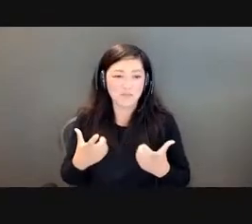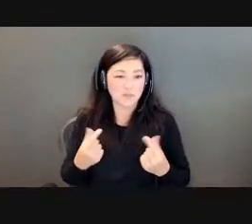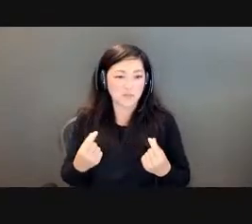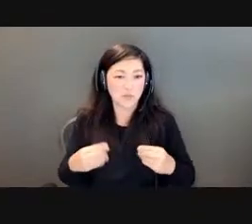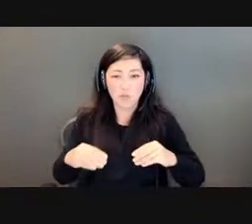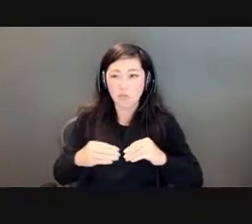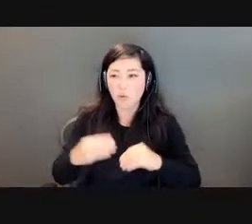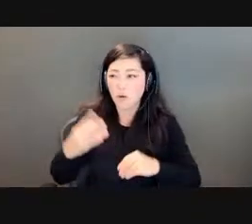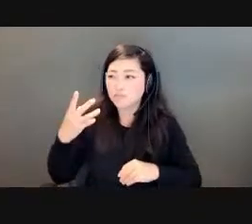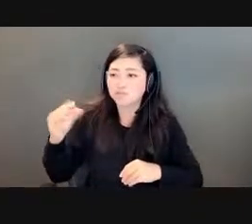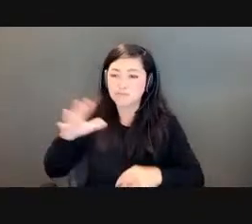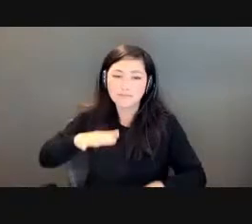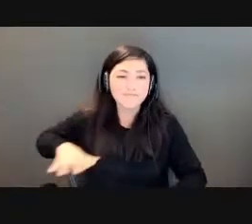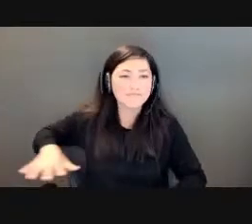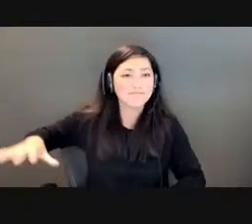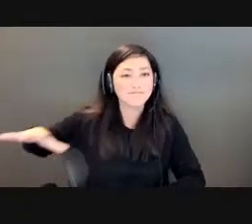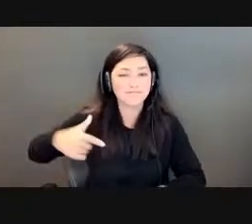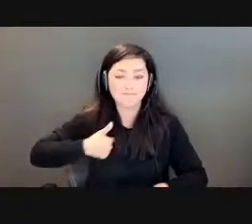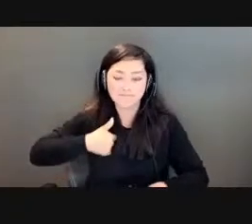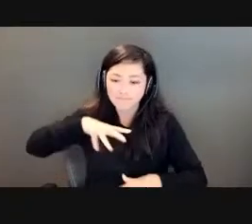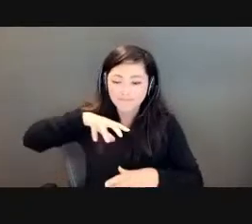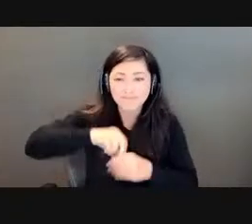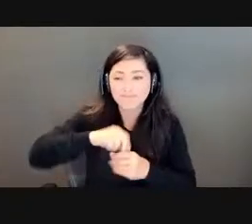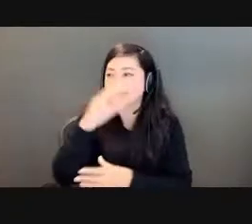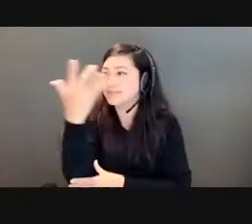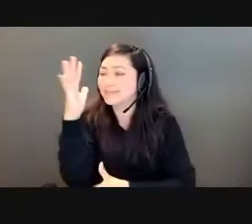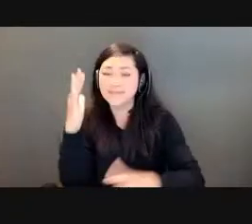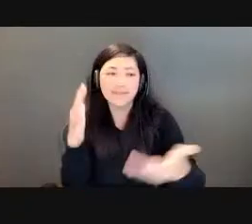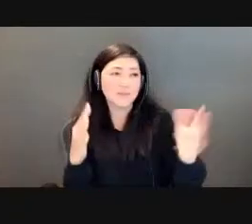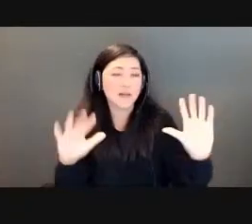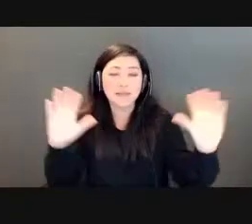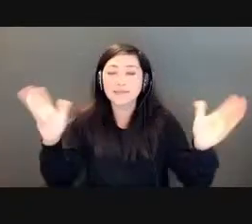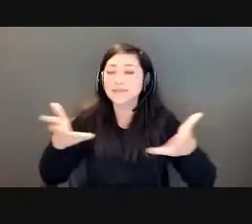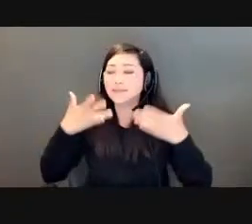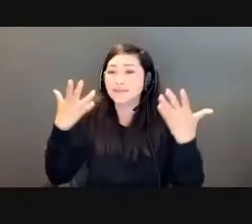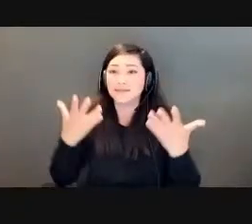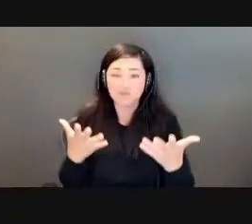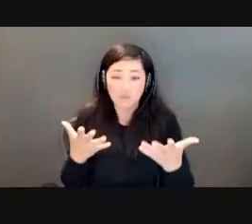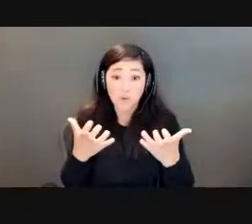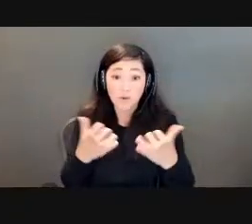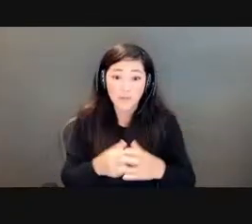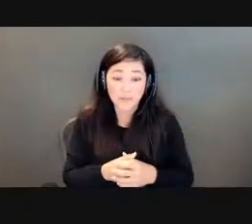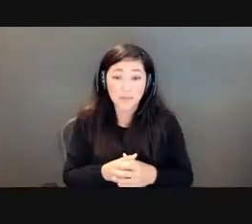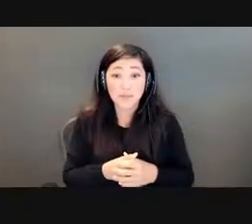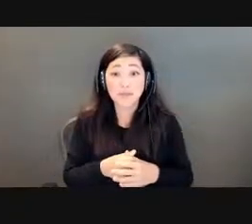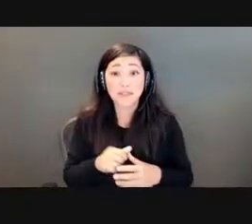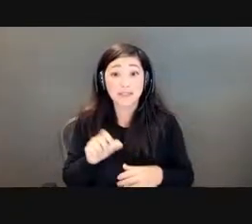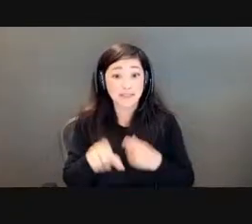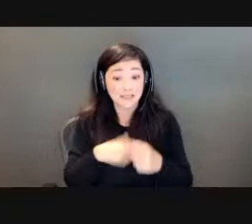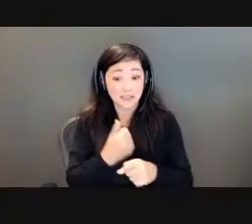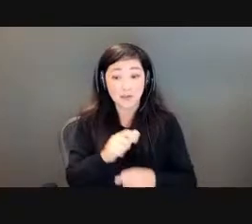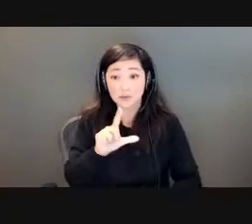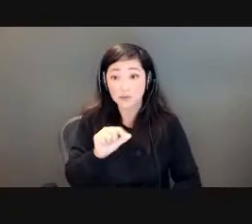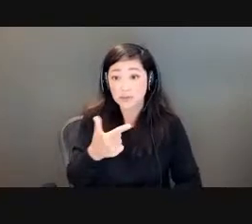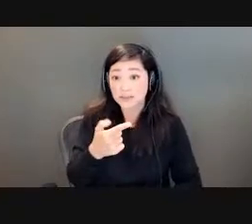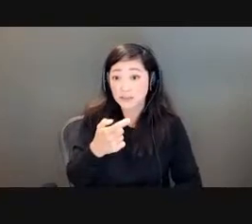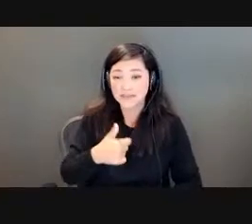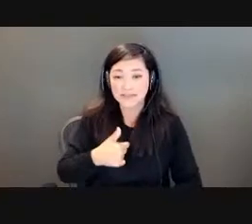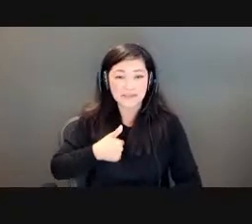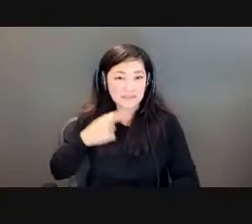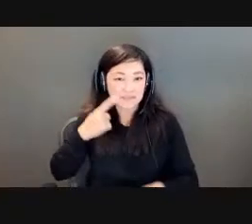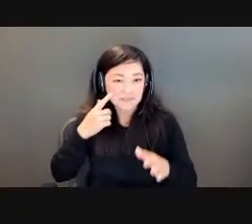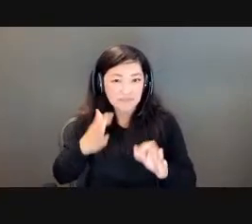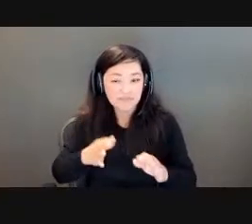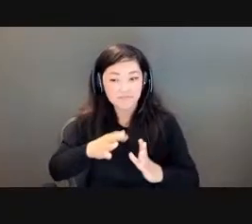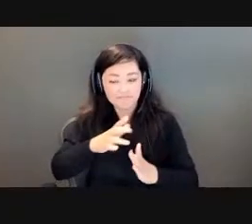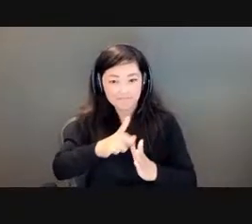outdoorsy things. I wanted to be immersed in nature as much as I possibly could be. And so in 2021, I designed and had